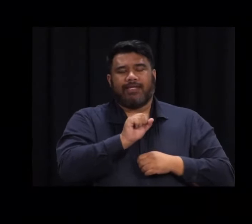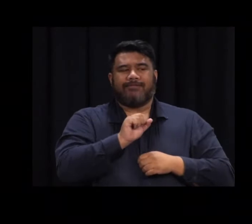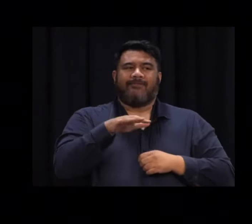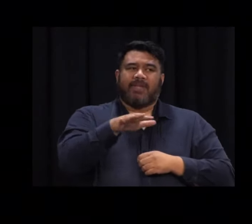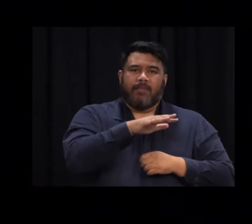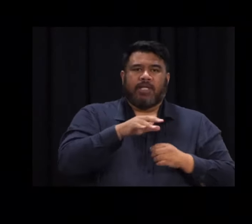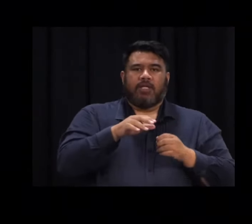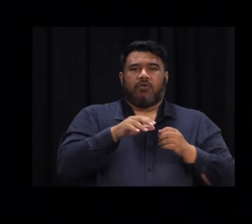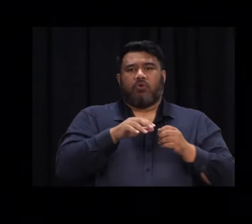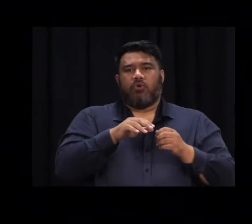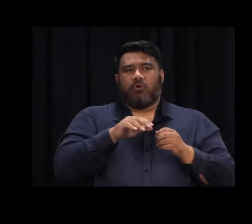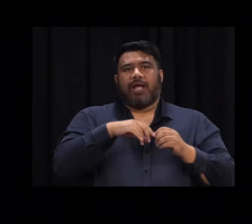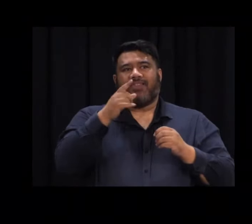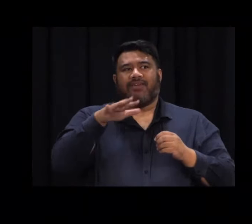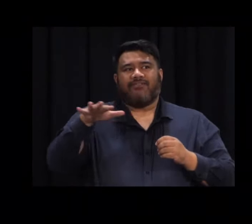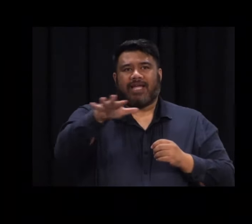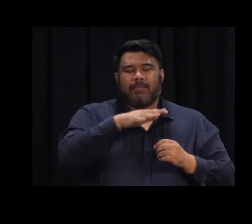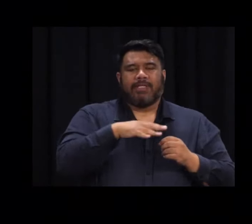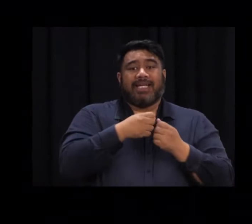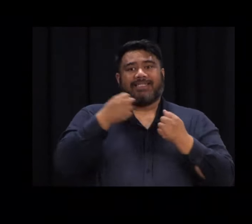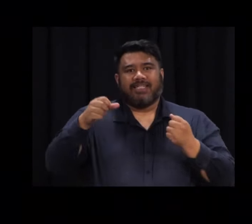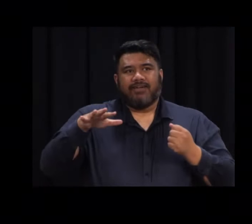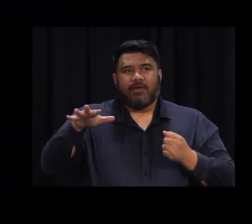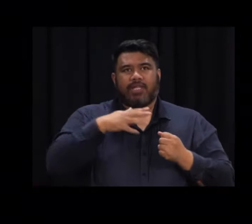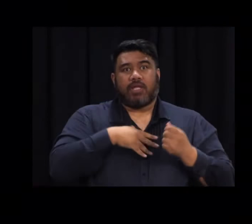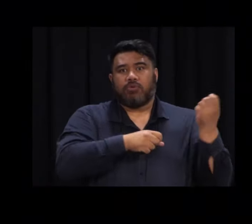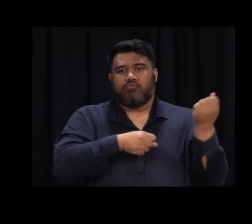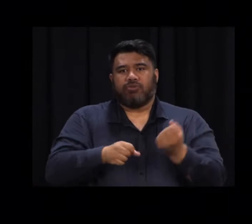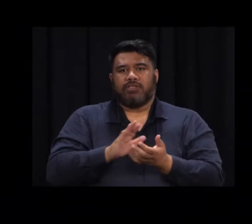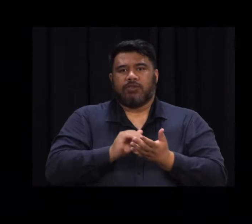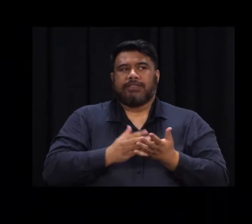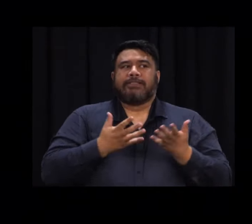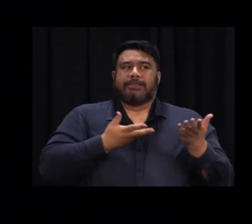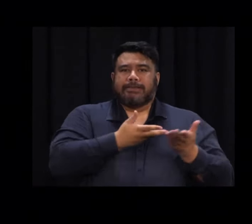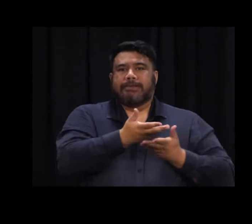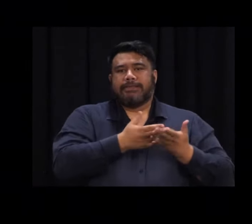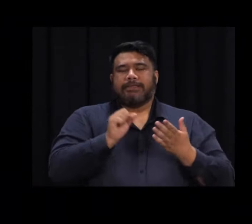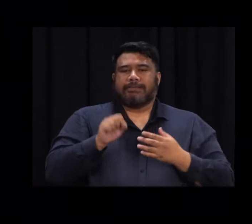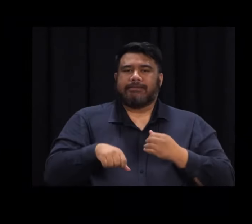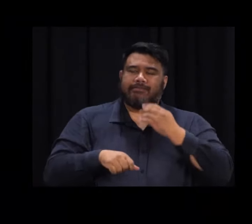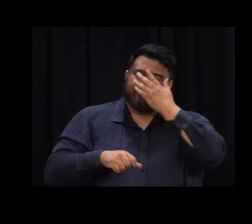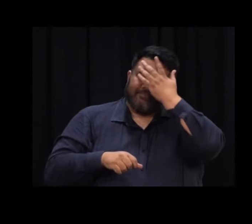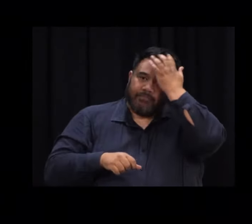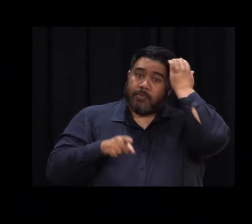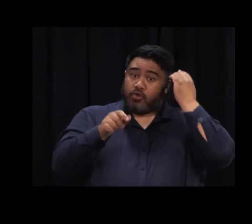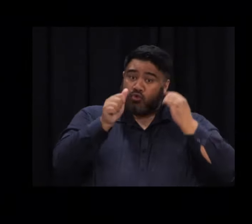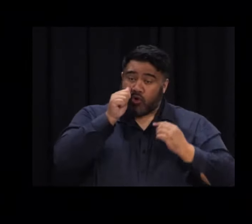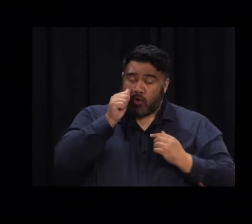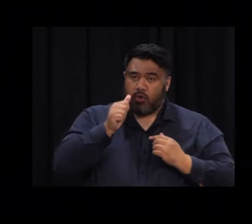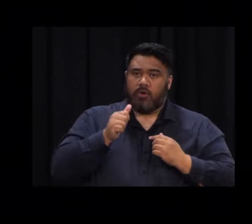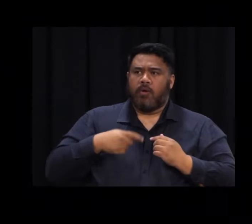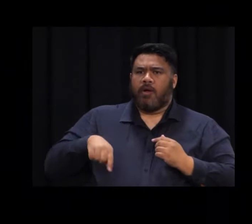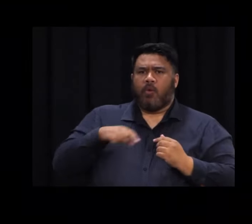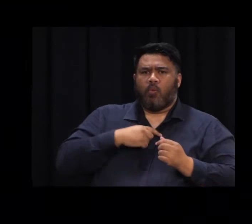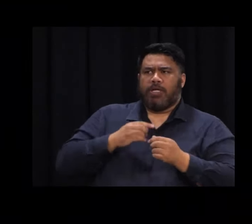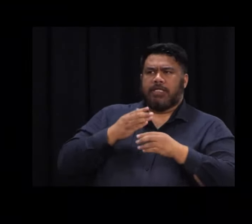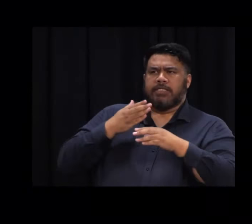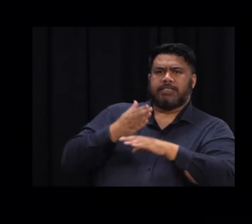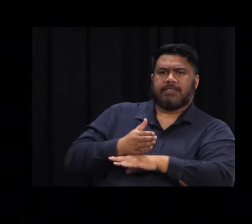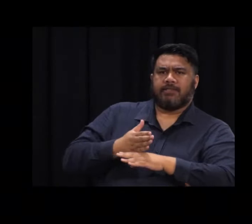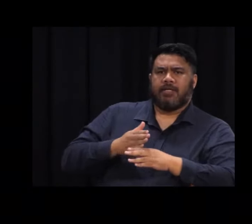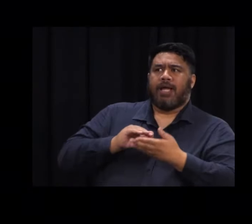extended family that they were looking to support to bring into New Zealand. And of course, you'll know that what we were working urgently to do was to